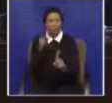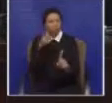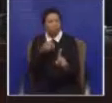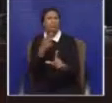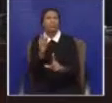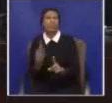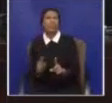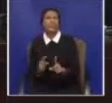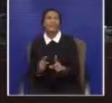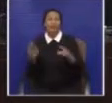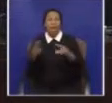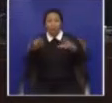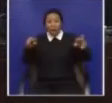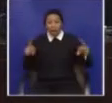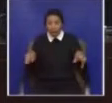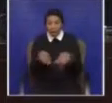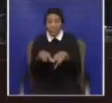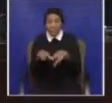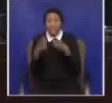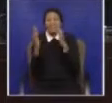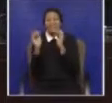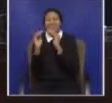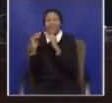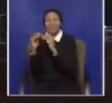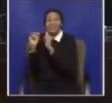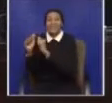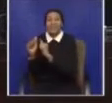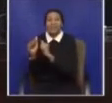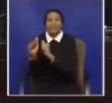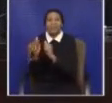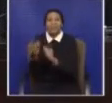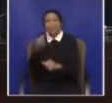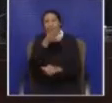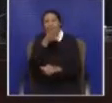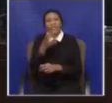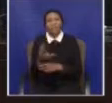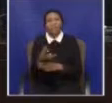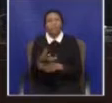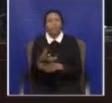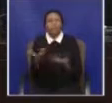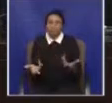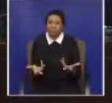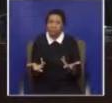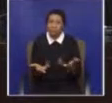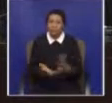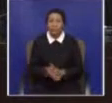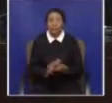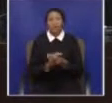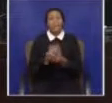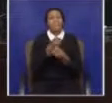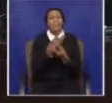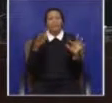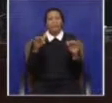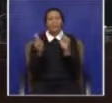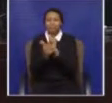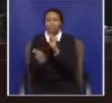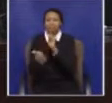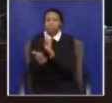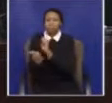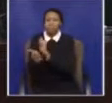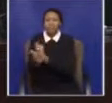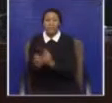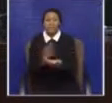a yard with his friends. By the end of the lockdown, more than 400,000 people were arrested, many trying